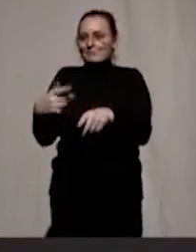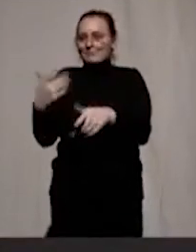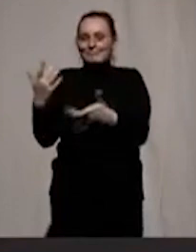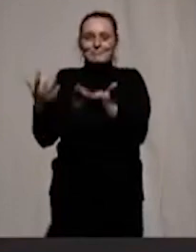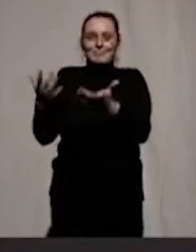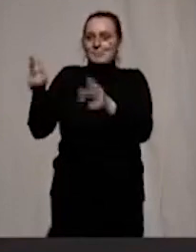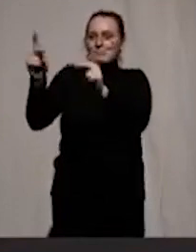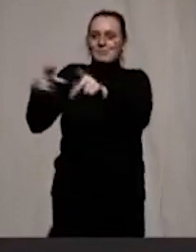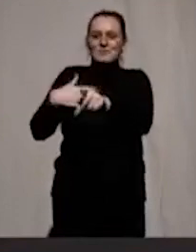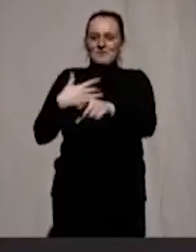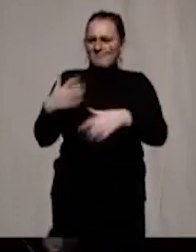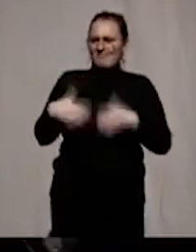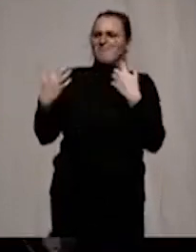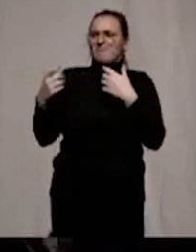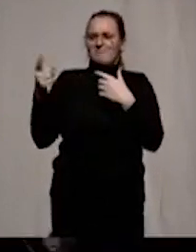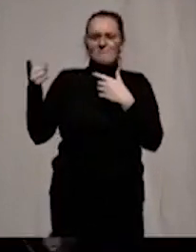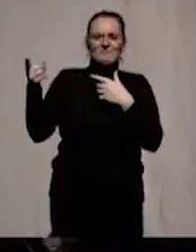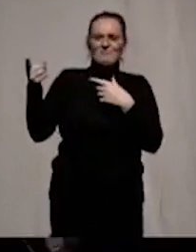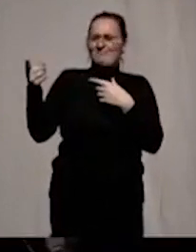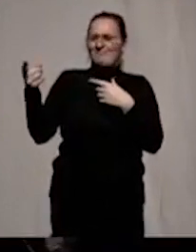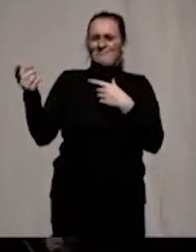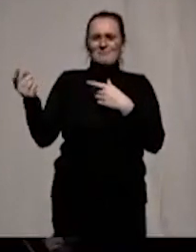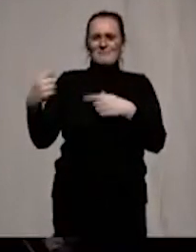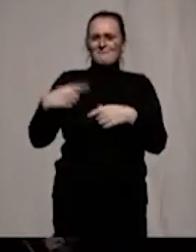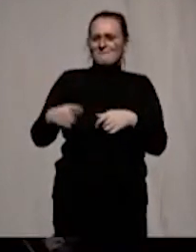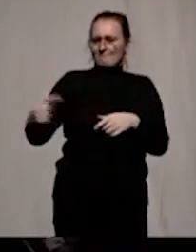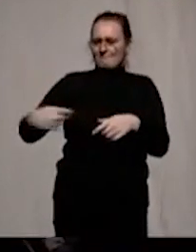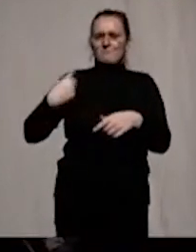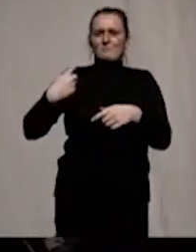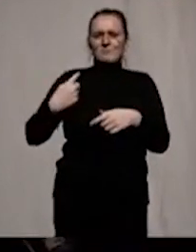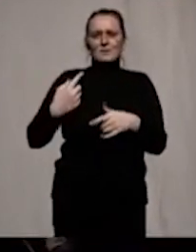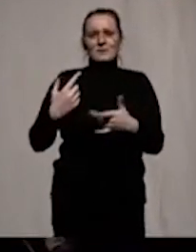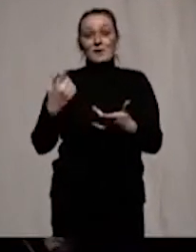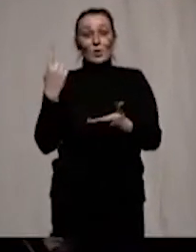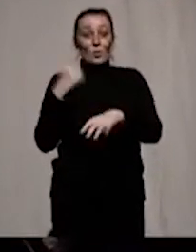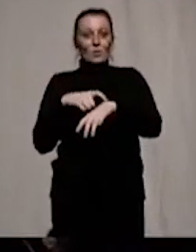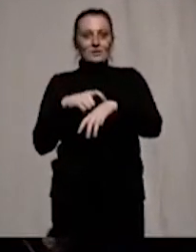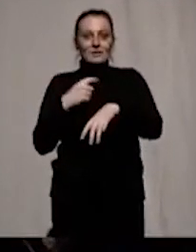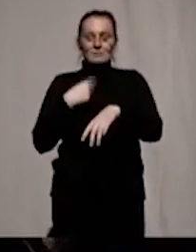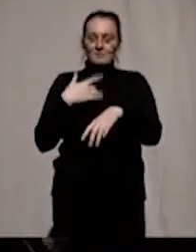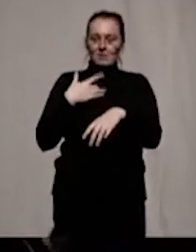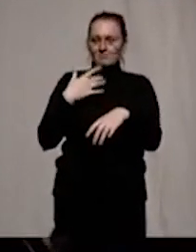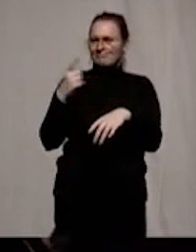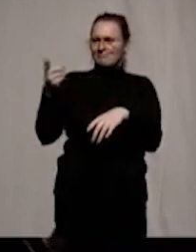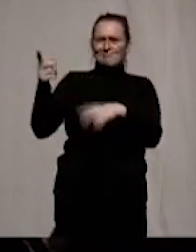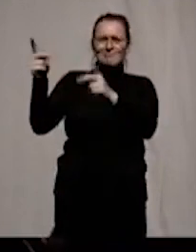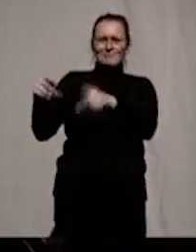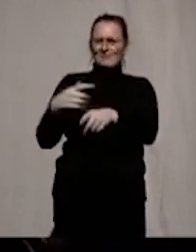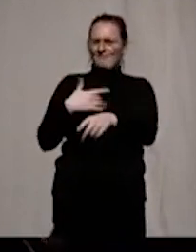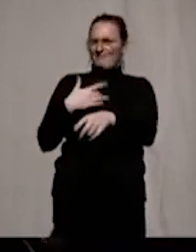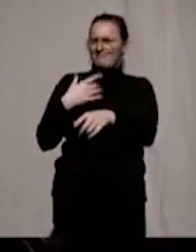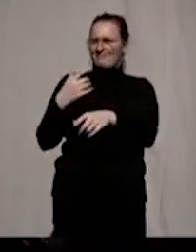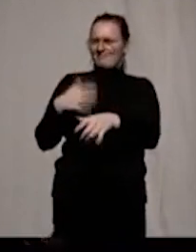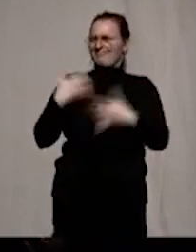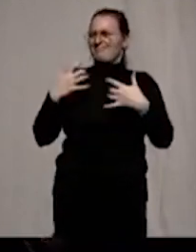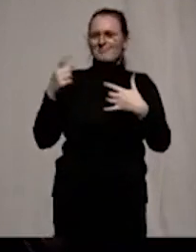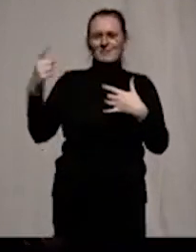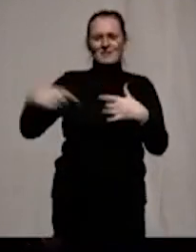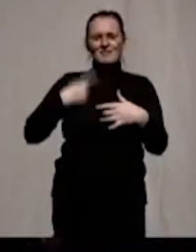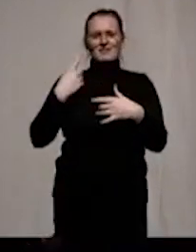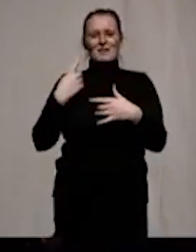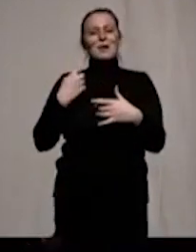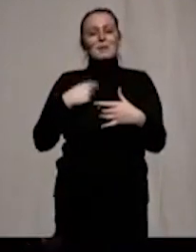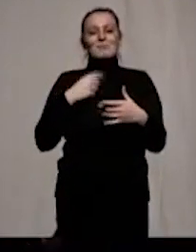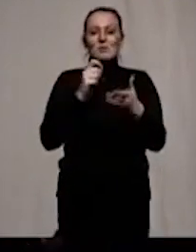write a letter to them. I did that once. I was upset with somebody, and I did that whole, like, the one thing you never do, where you write a message in your notes app, and that's